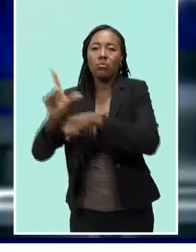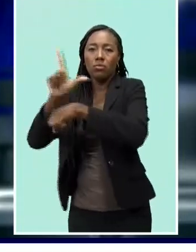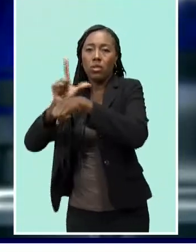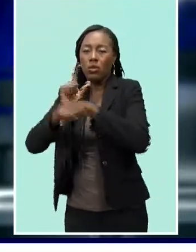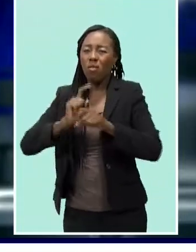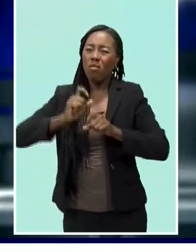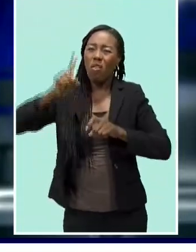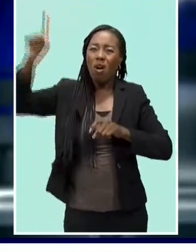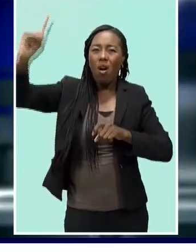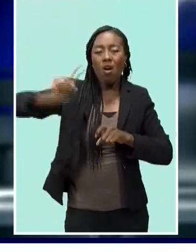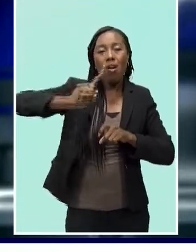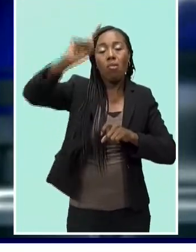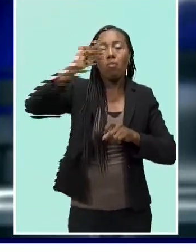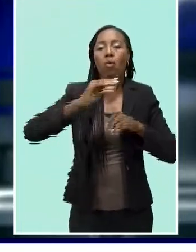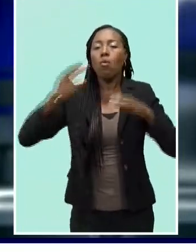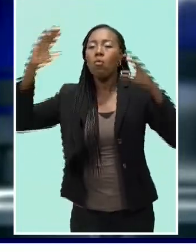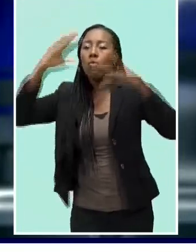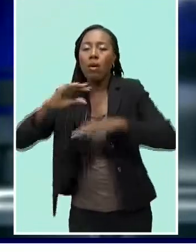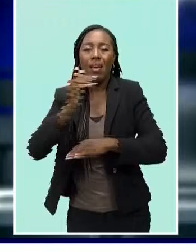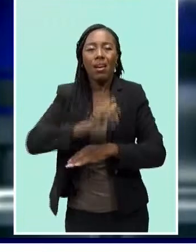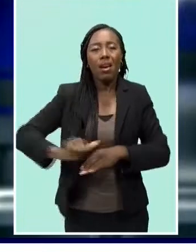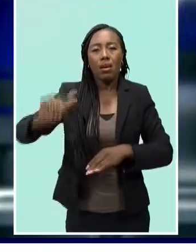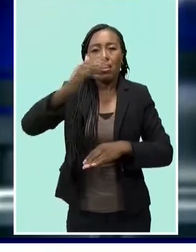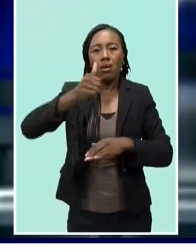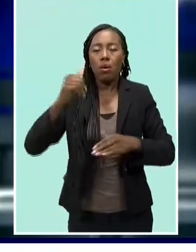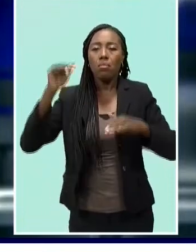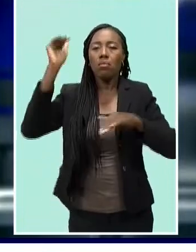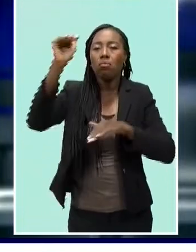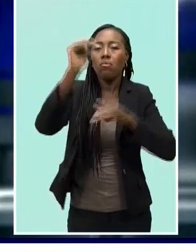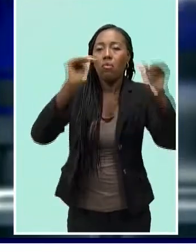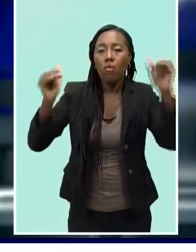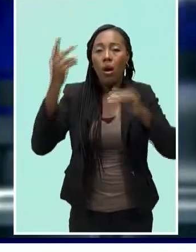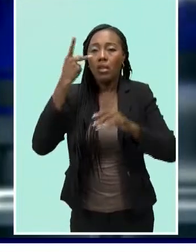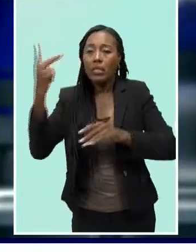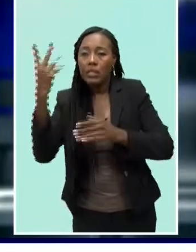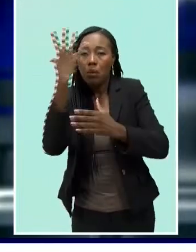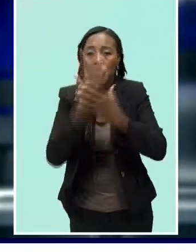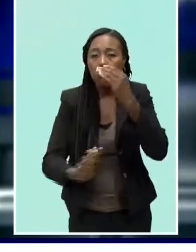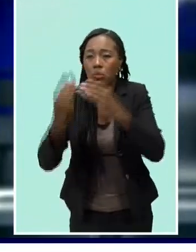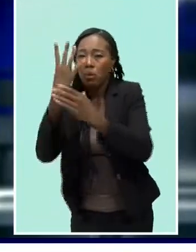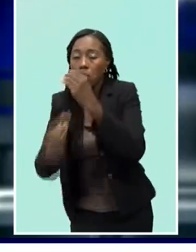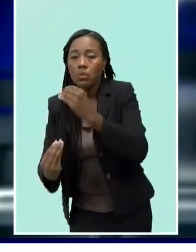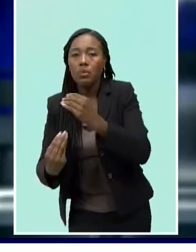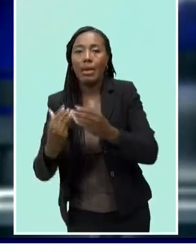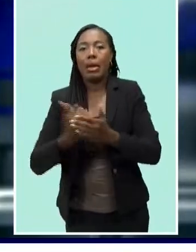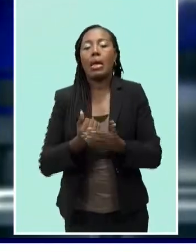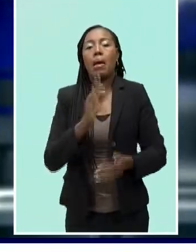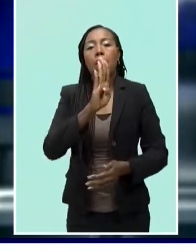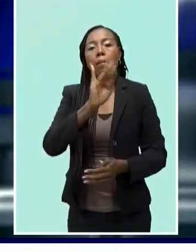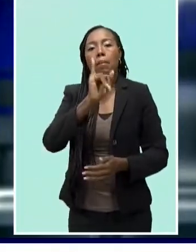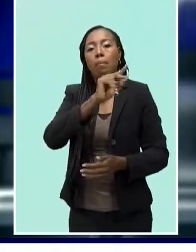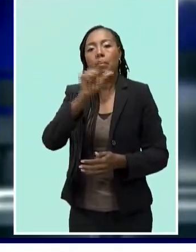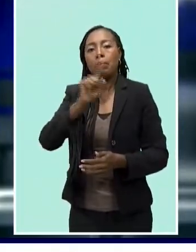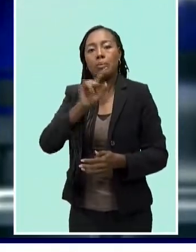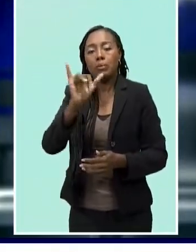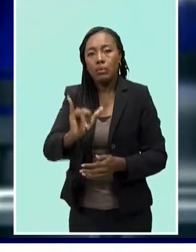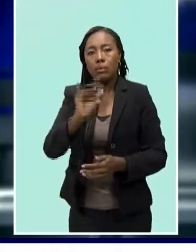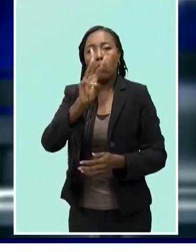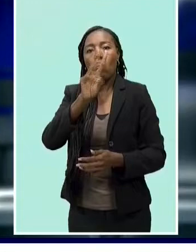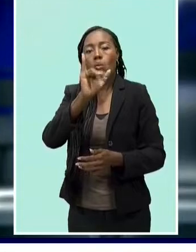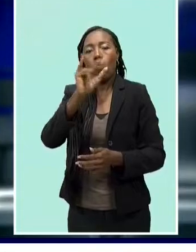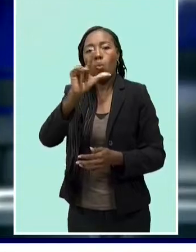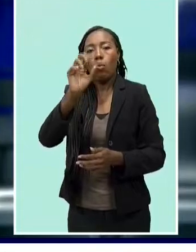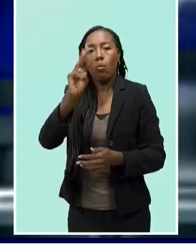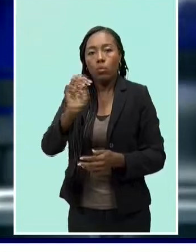in neighboring territories have also been notified. We're also hearing that a private airline owned by businessman Busy Williams will also join